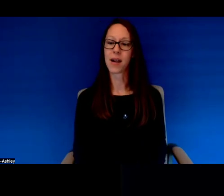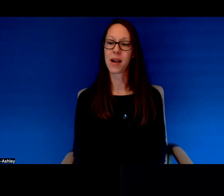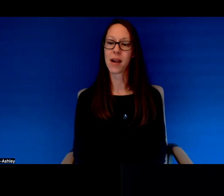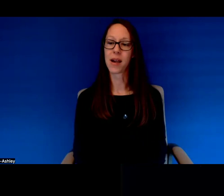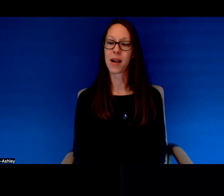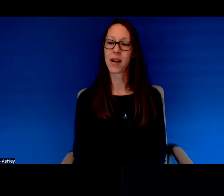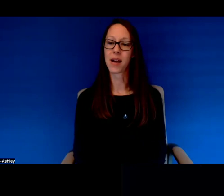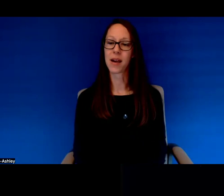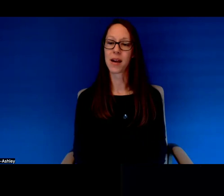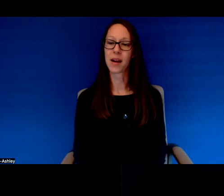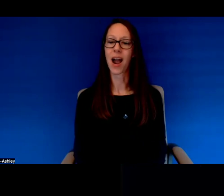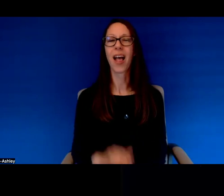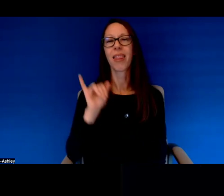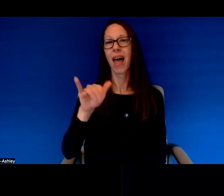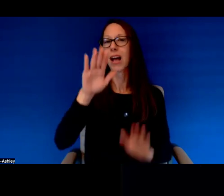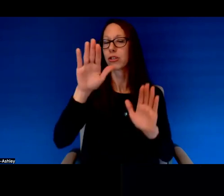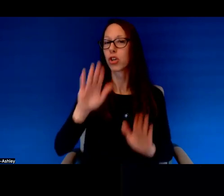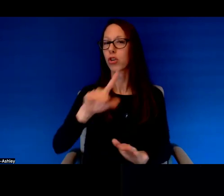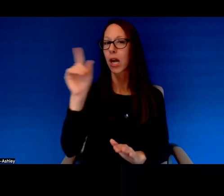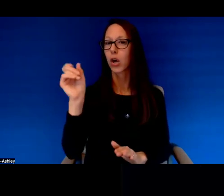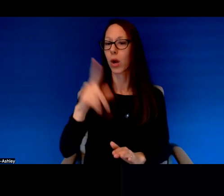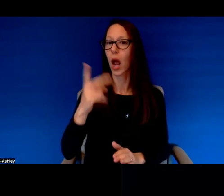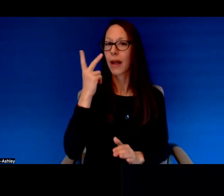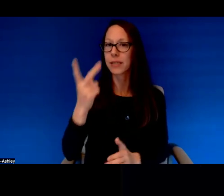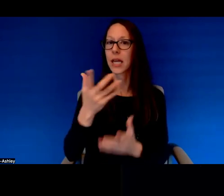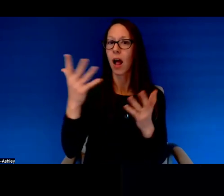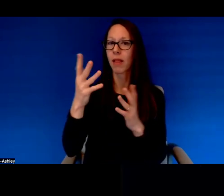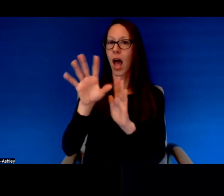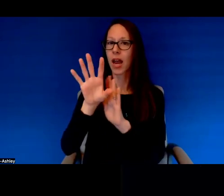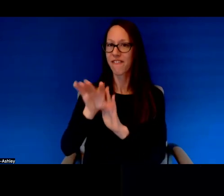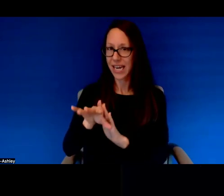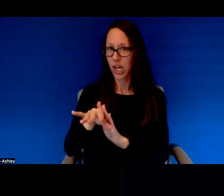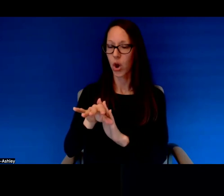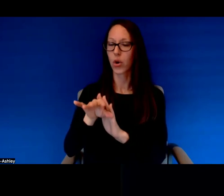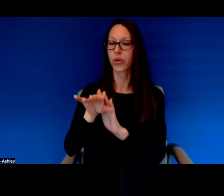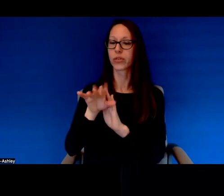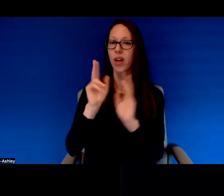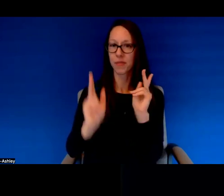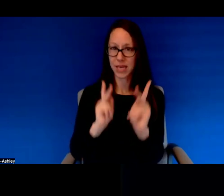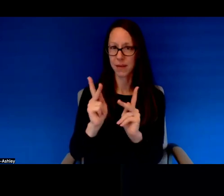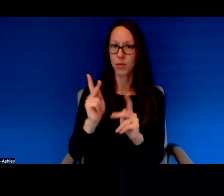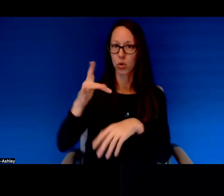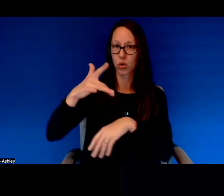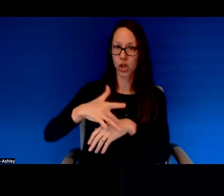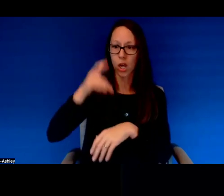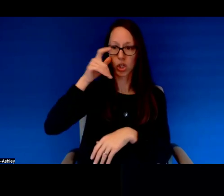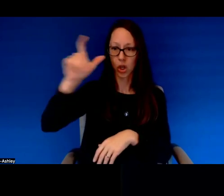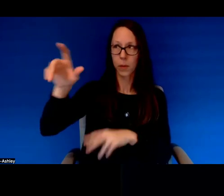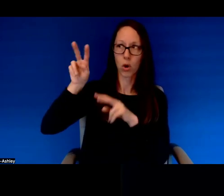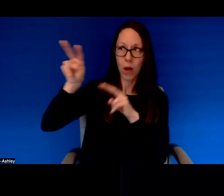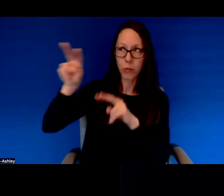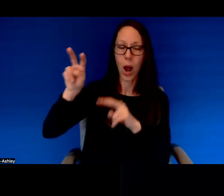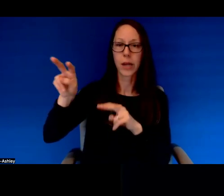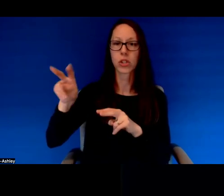Yeah, that's a great question, and I've watched a lot of videos of the accounts of the astronauts that have been to the moon, and